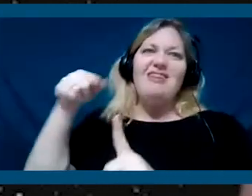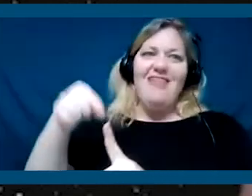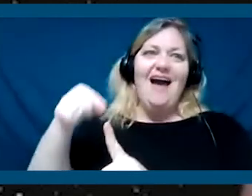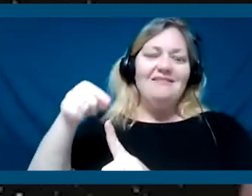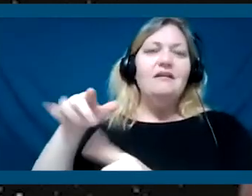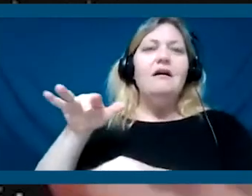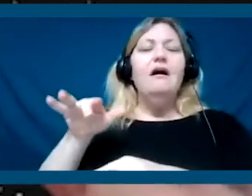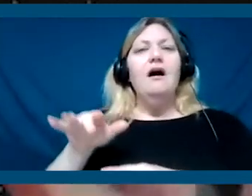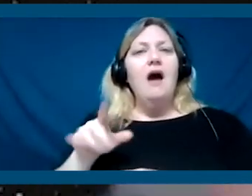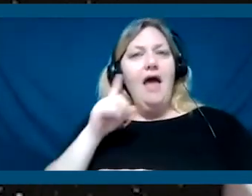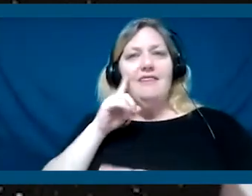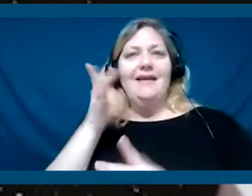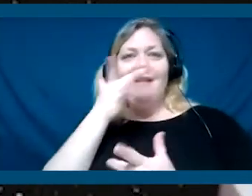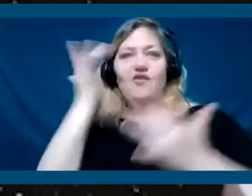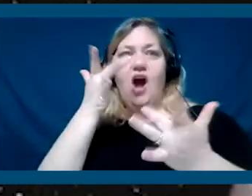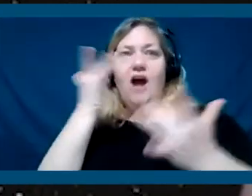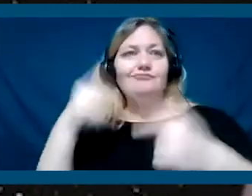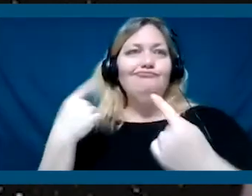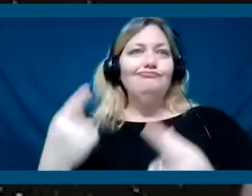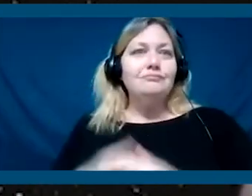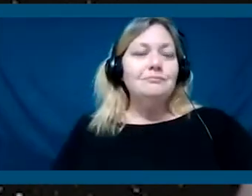that I think is forgotten.